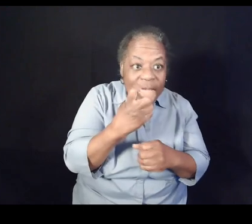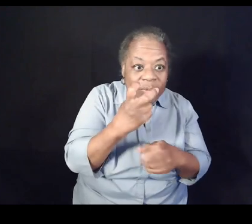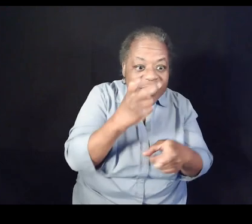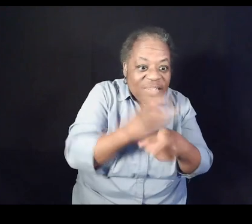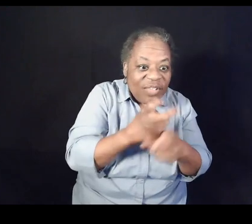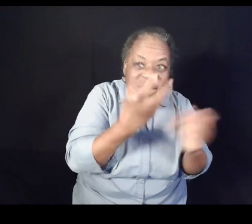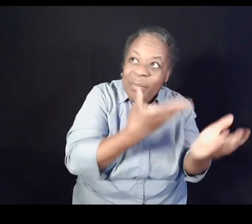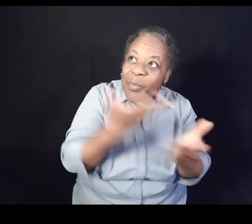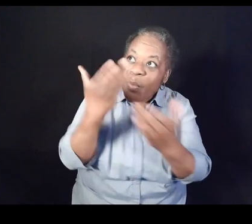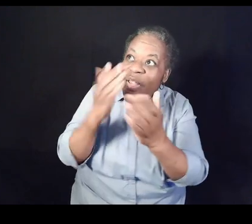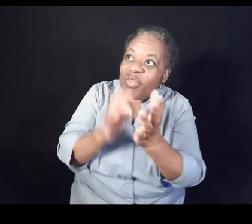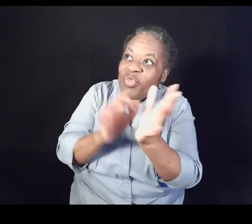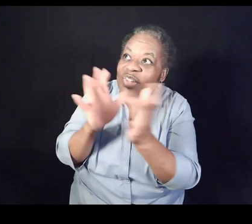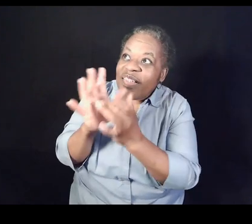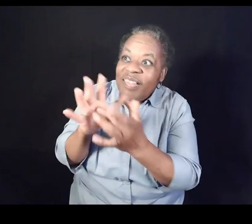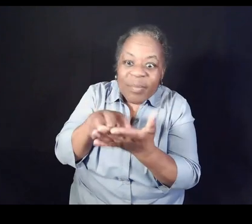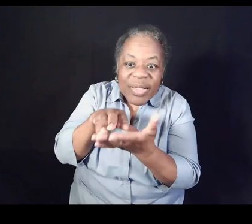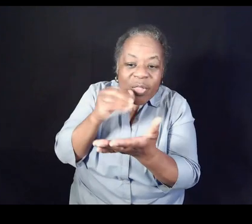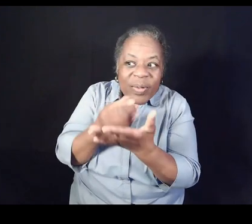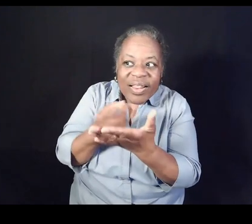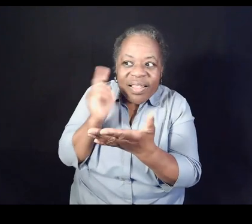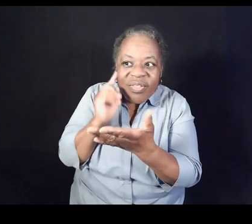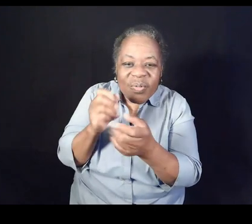learned from Thomas last week.